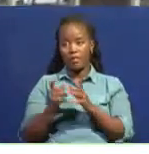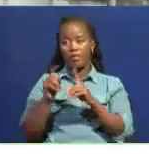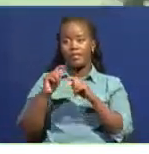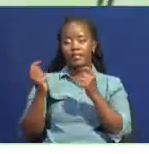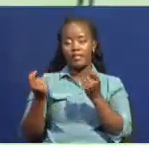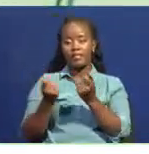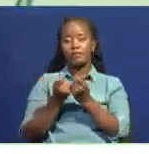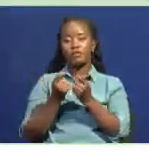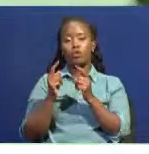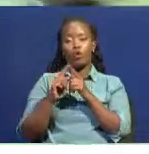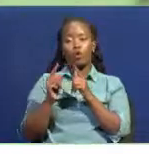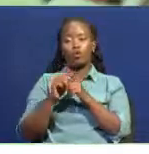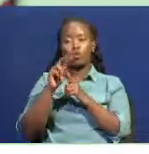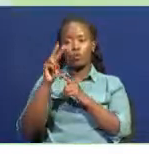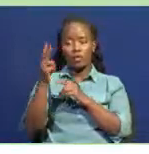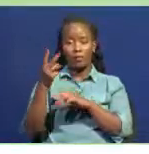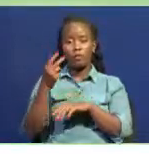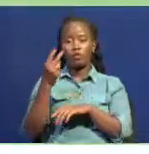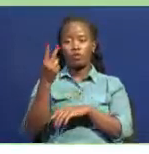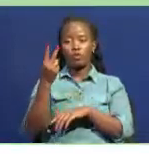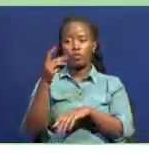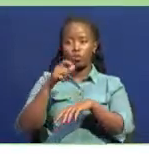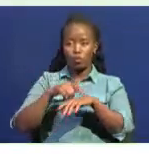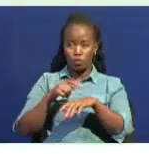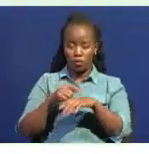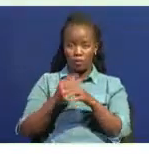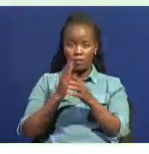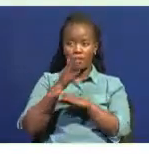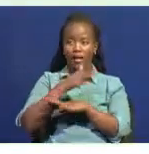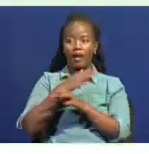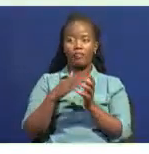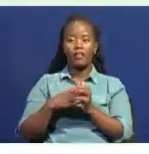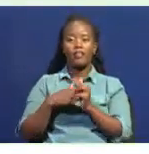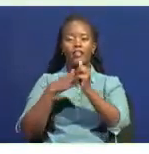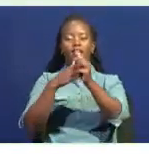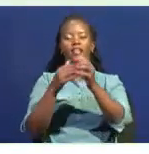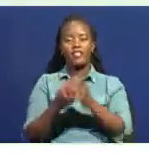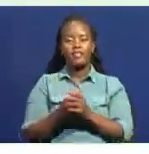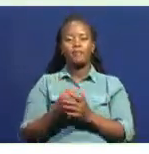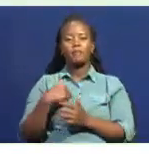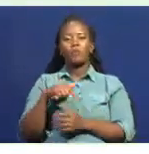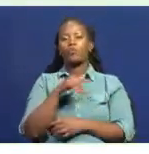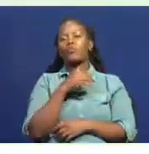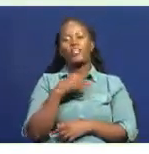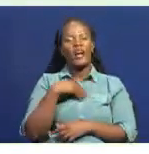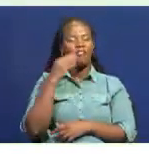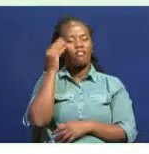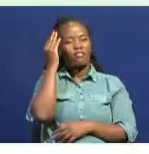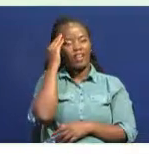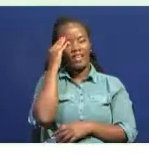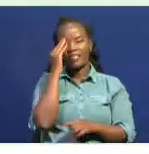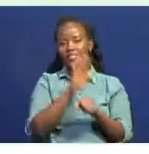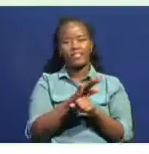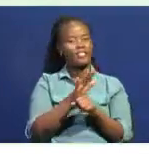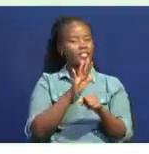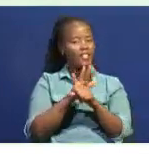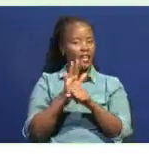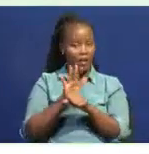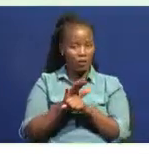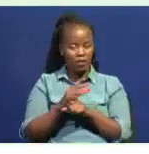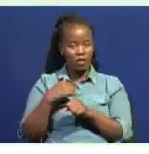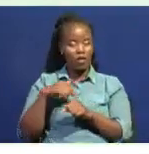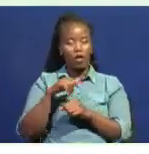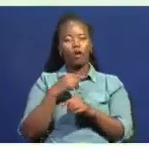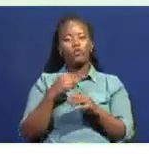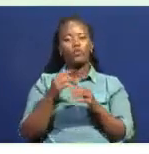Momanyi doubled the score, forcing a 2-0 halftime lead. We've taken a lot of lessons and we desire to go back to the drawing